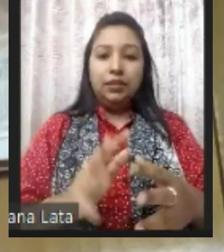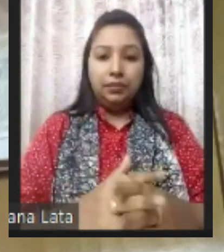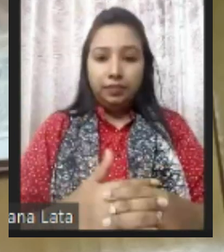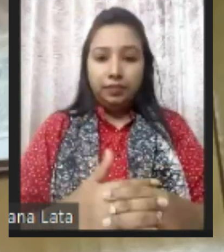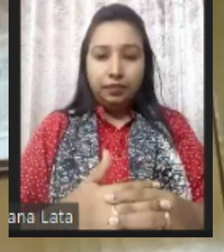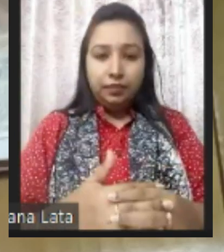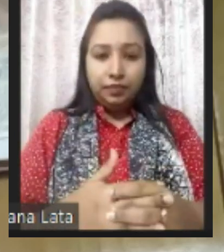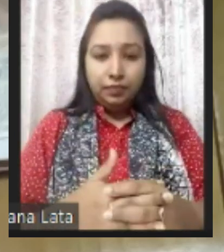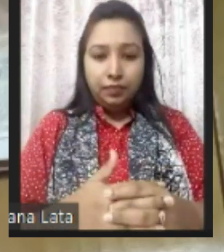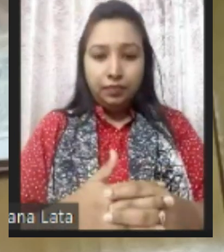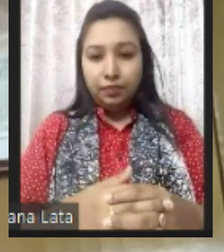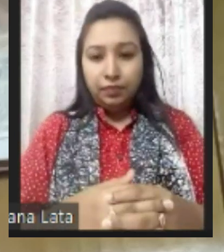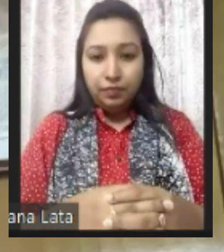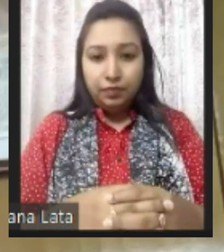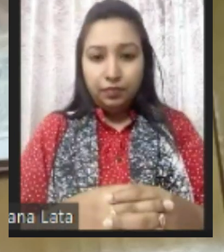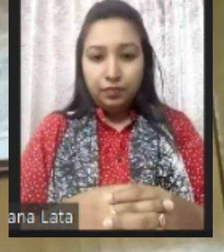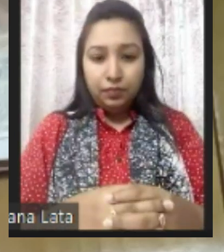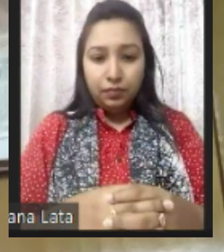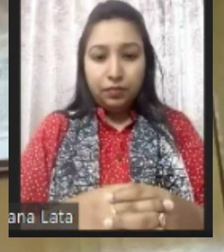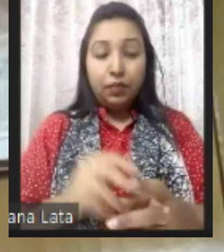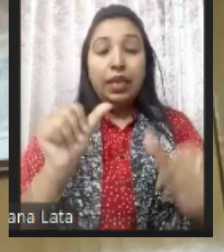Innovate A2I program.